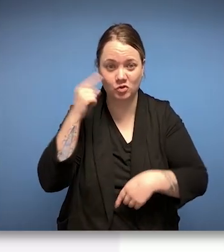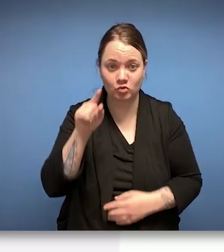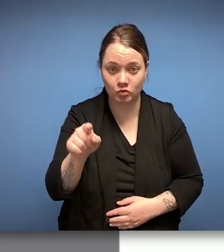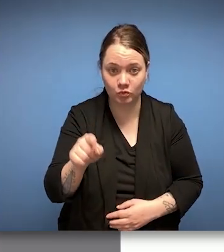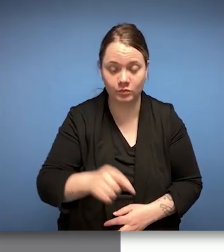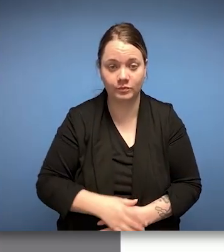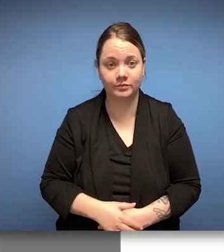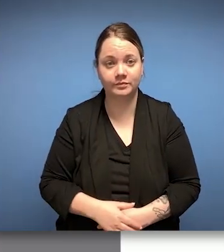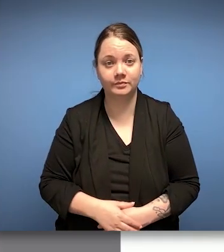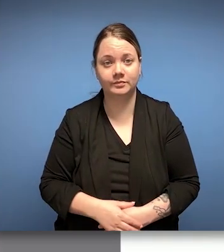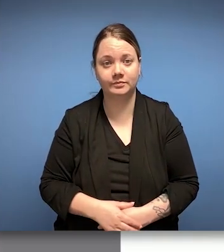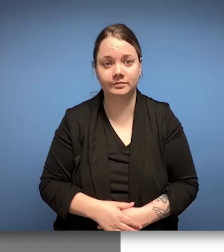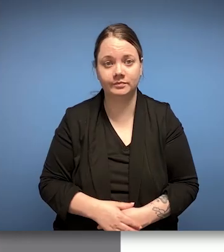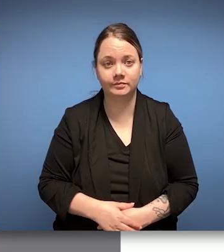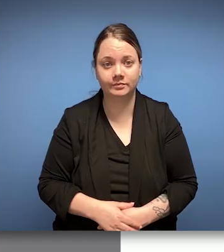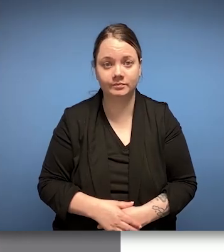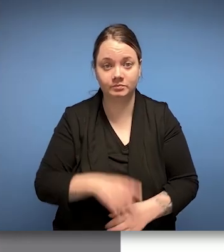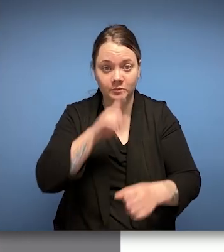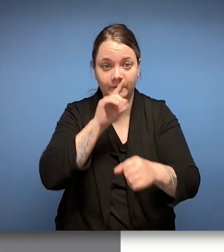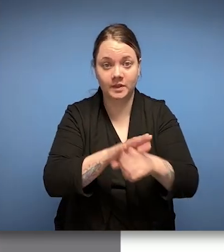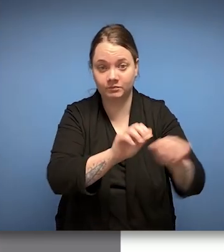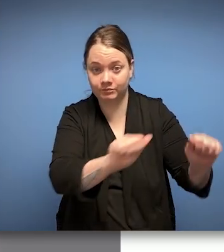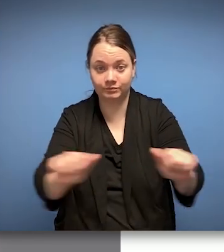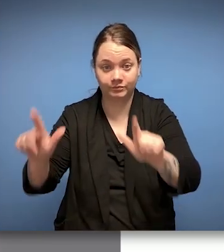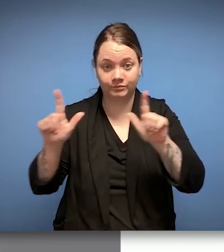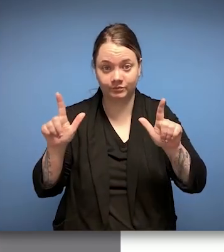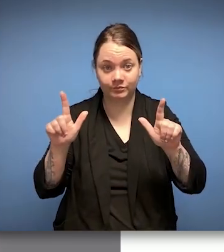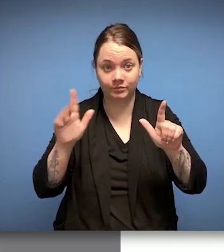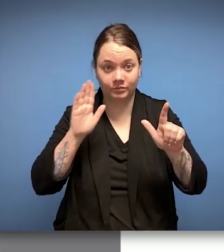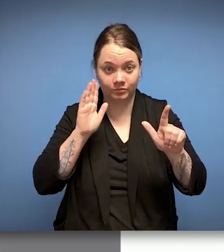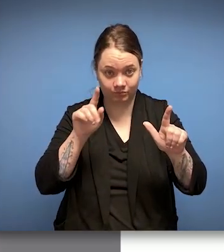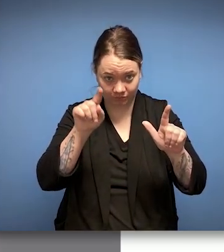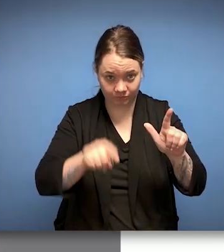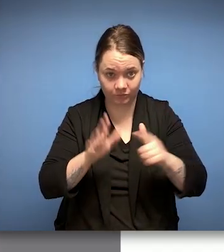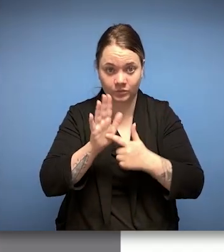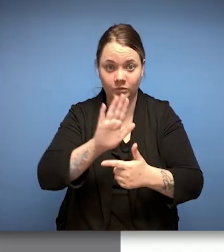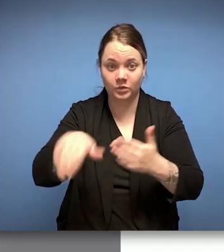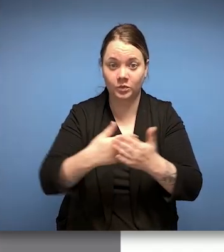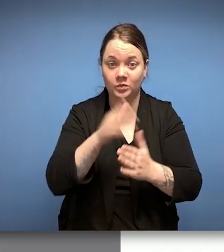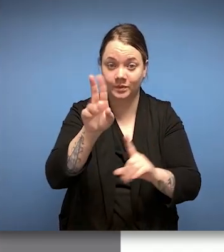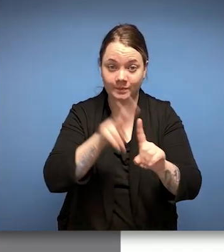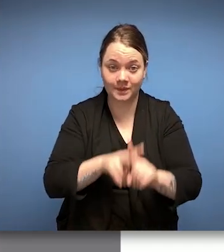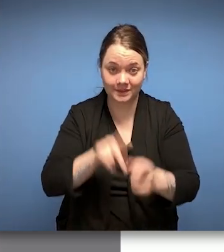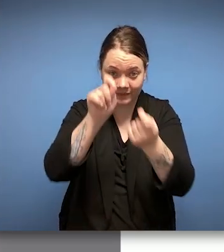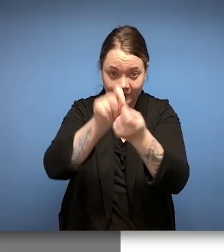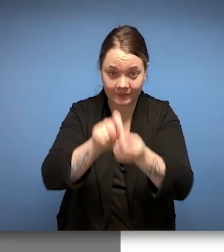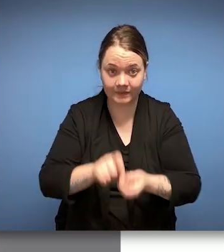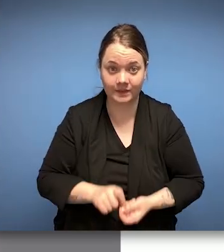you. A confirmation window will appear. It will show all of your appointment